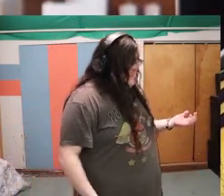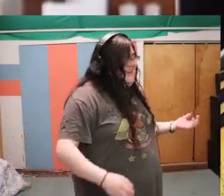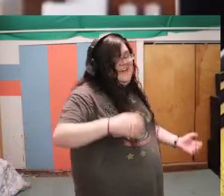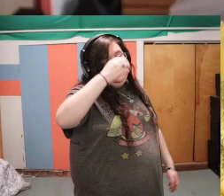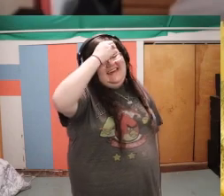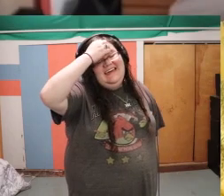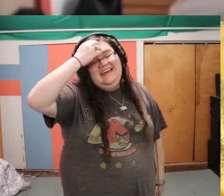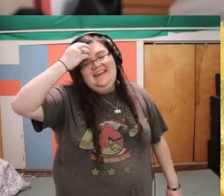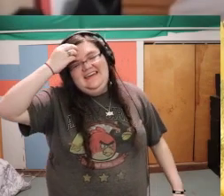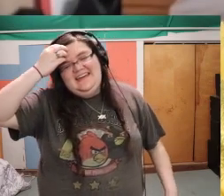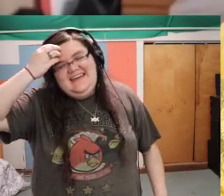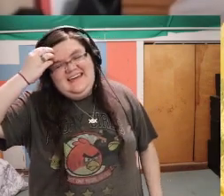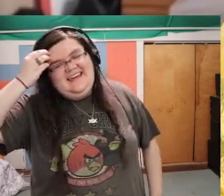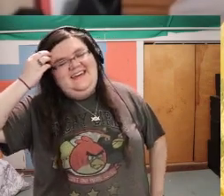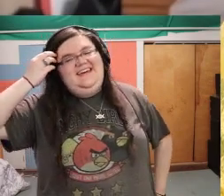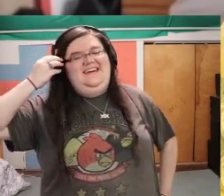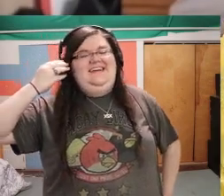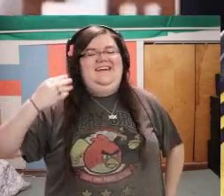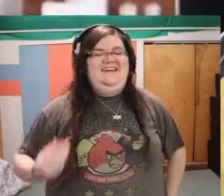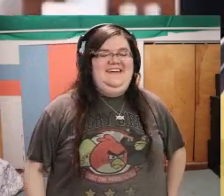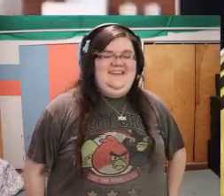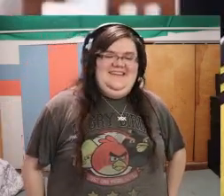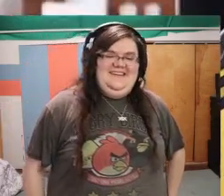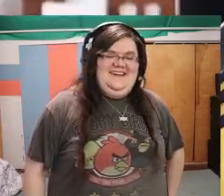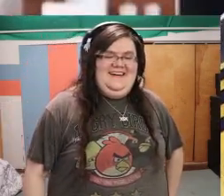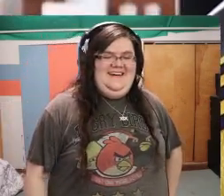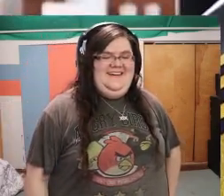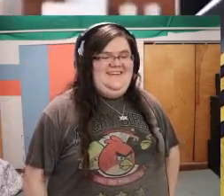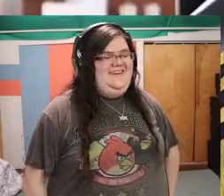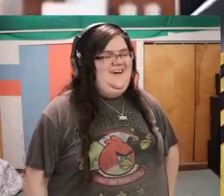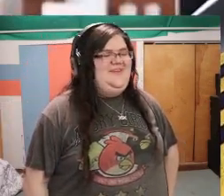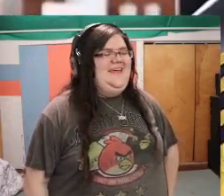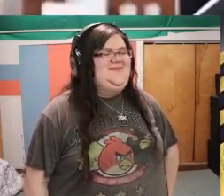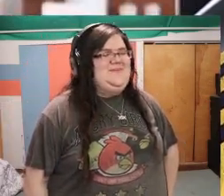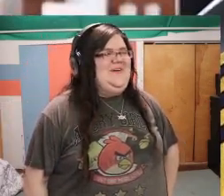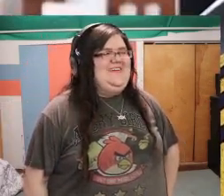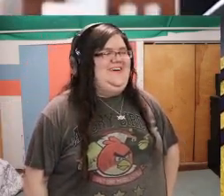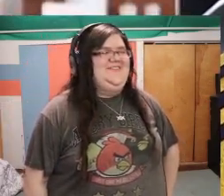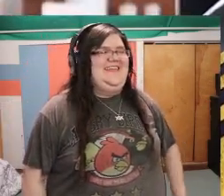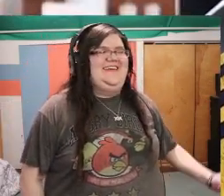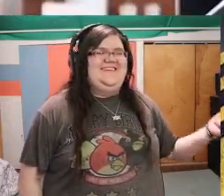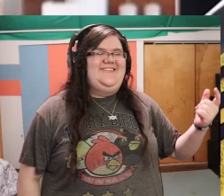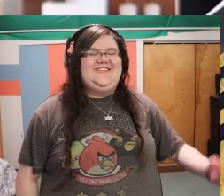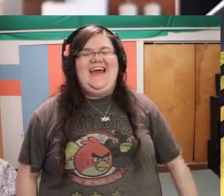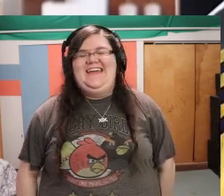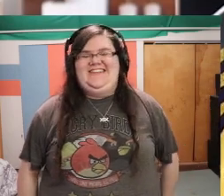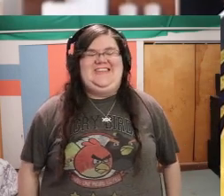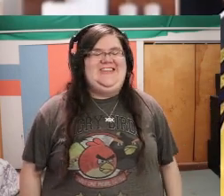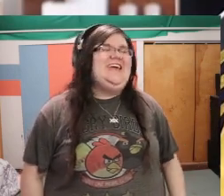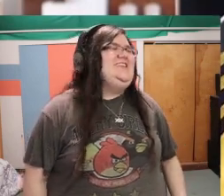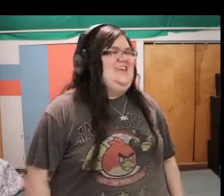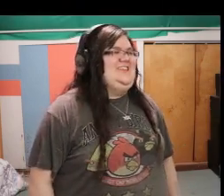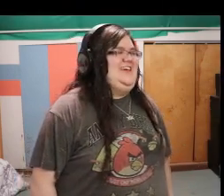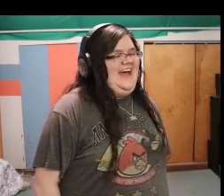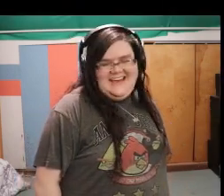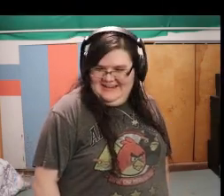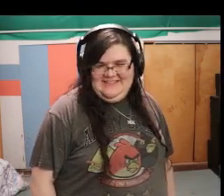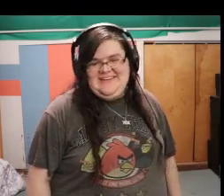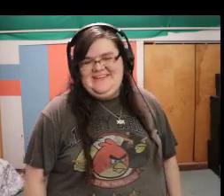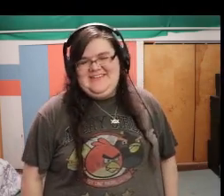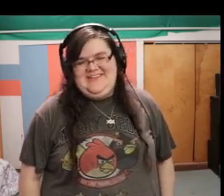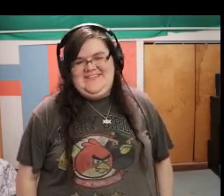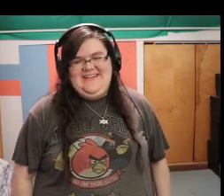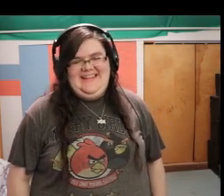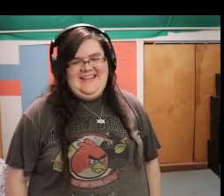done after that. Fuck. Oh, nice. Yeah, bro, I don't think he can ever. I'd be like, bro. I'd be like, your channel is shit, JJ. What